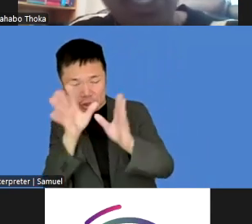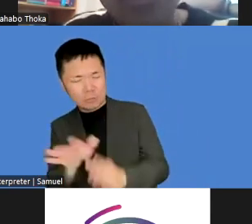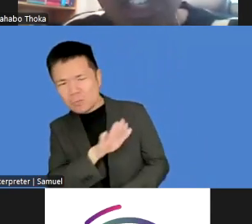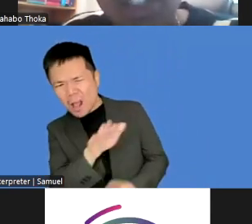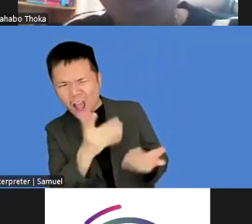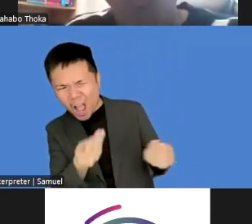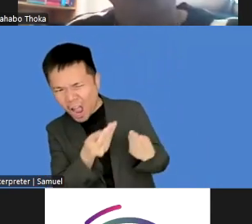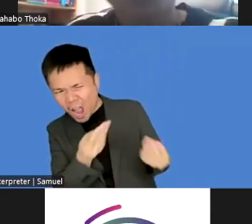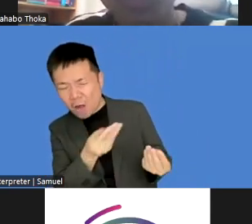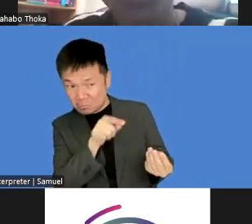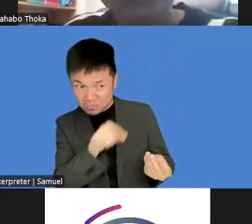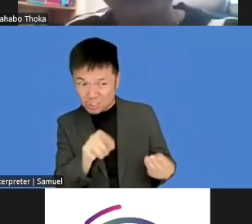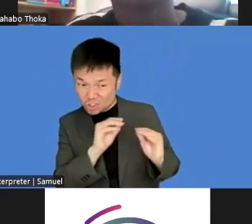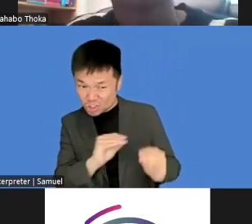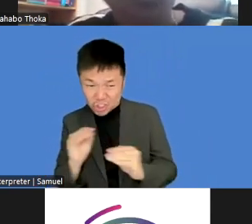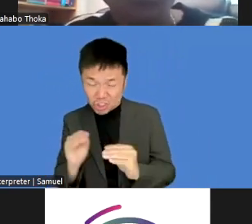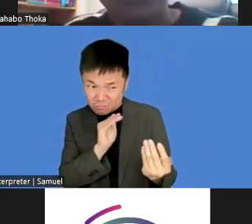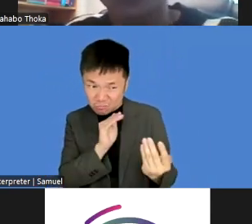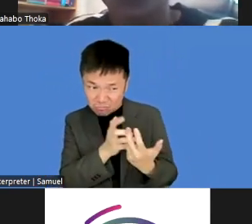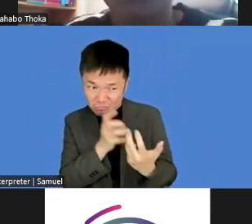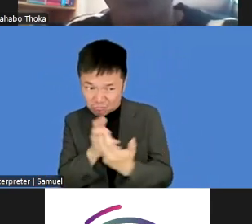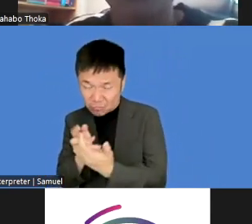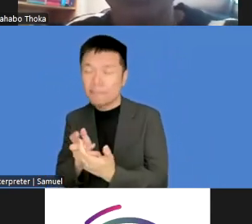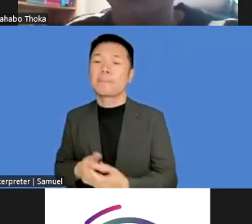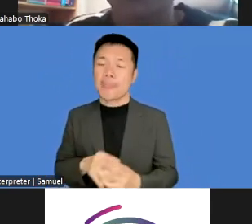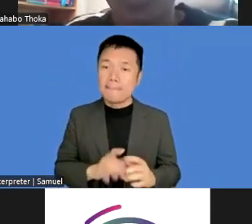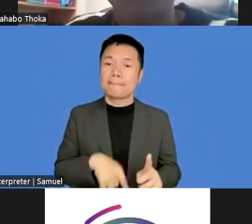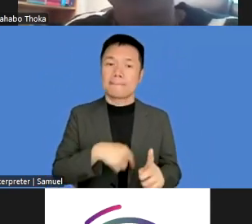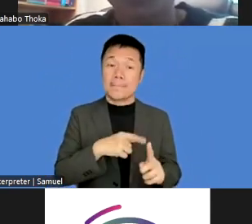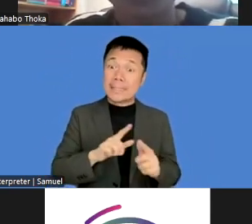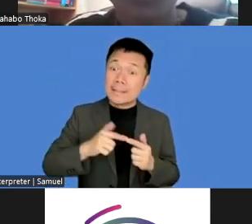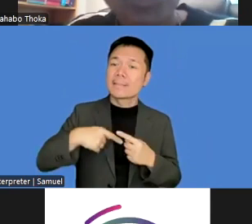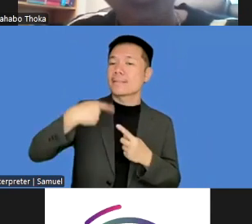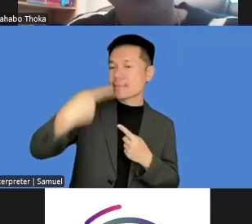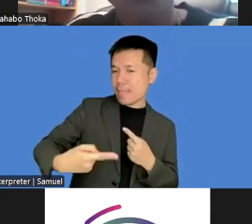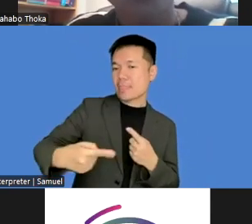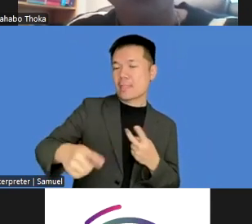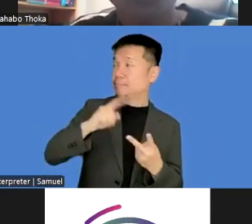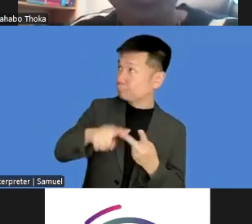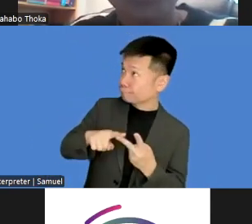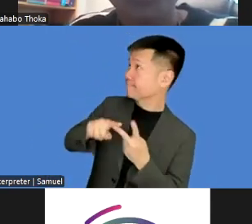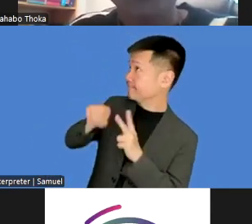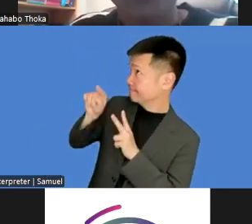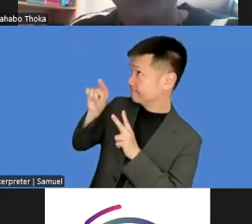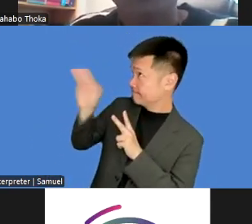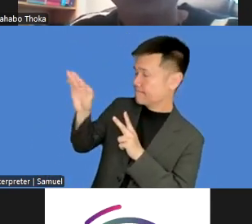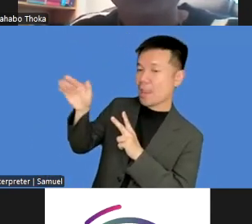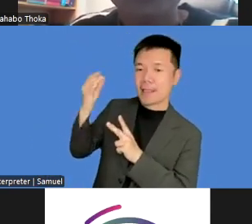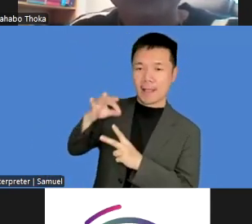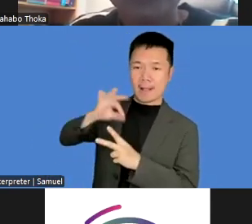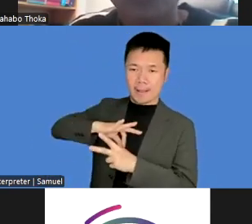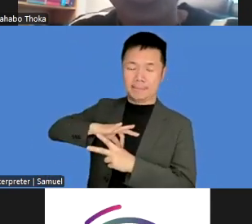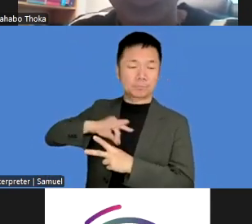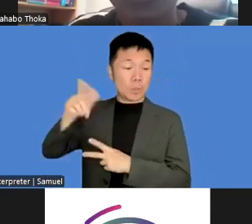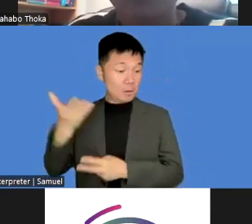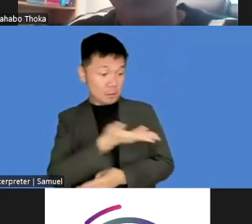the effectiveness of those measures. And then we further engaged with the department in that regard to ensure that each school was able to get the kind of